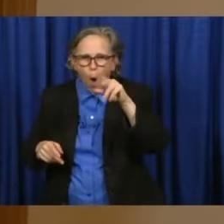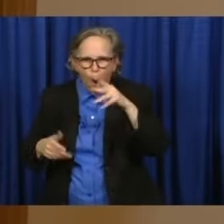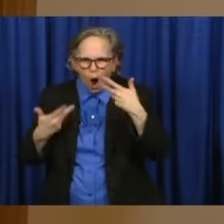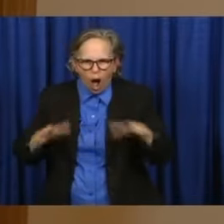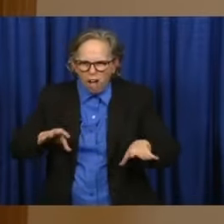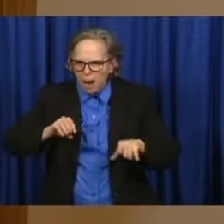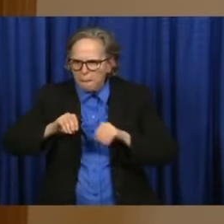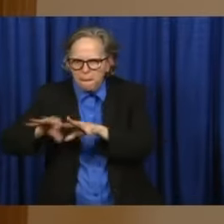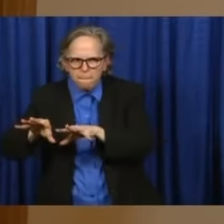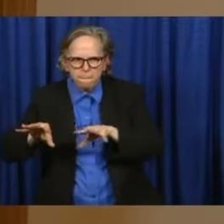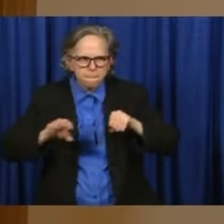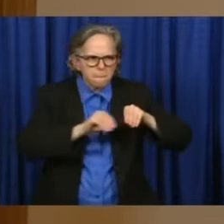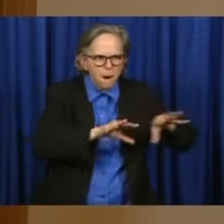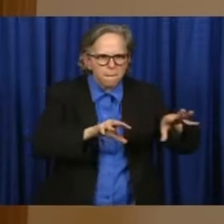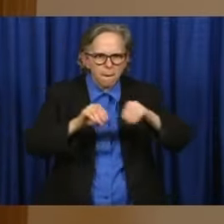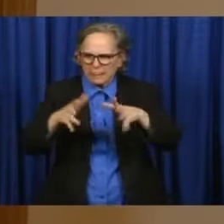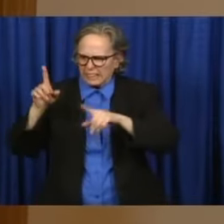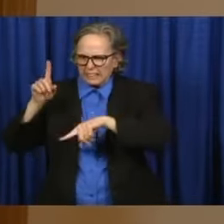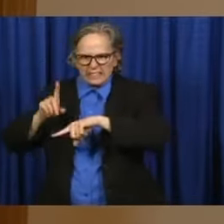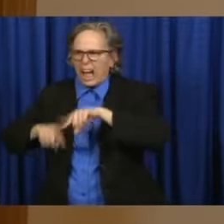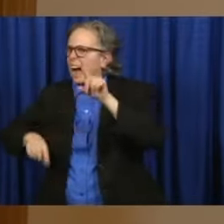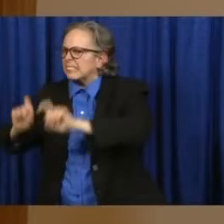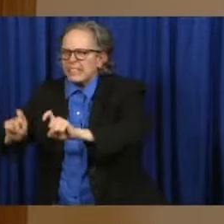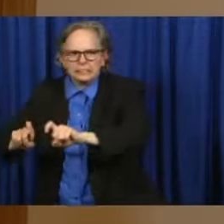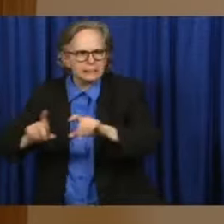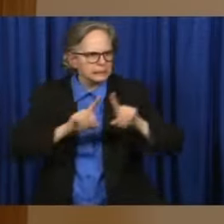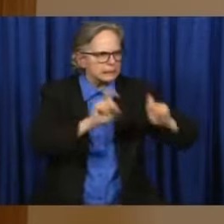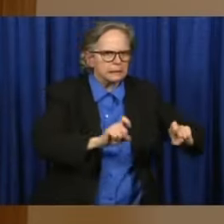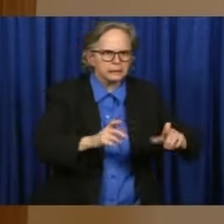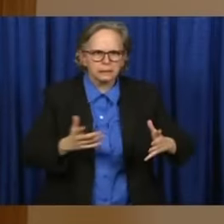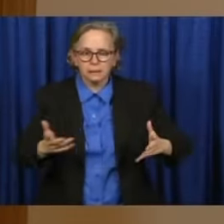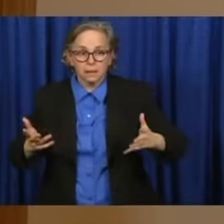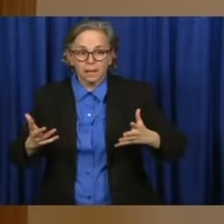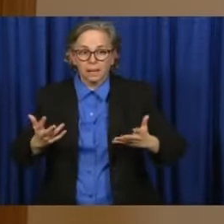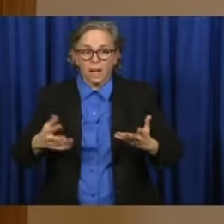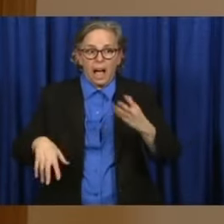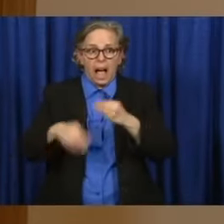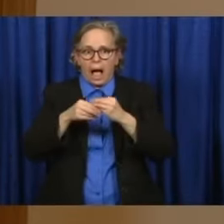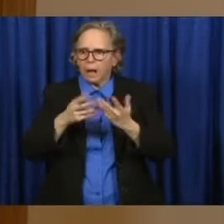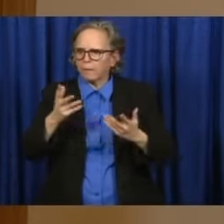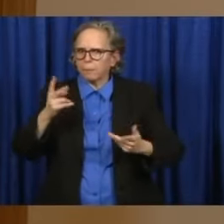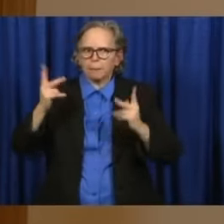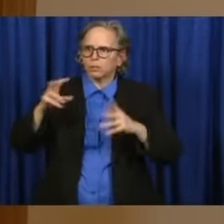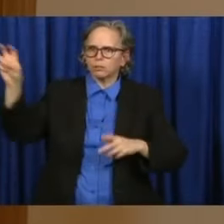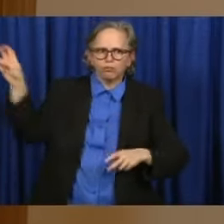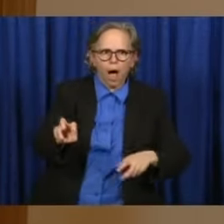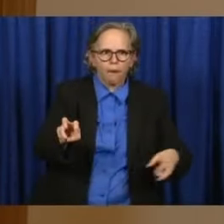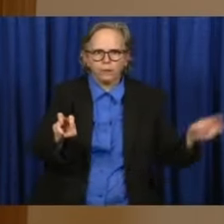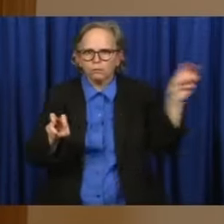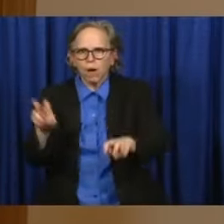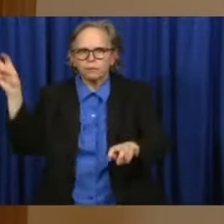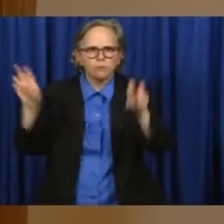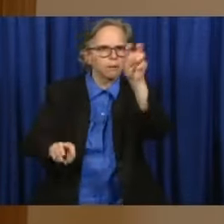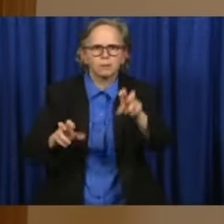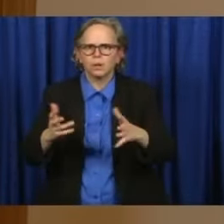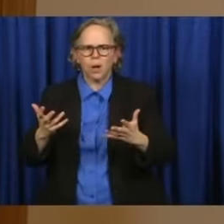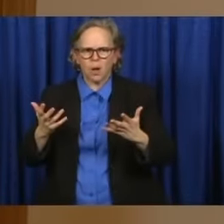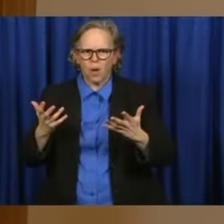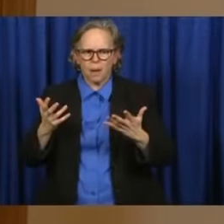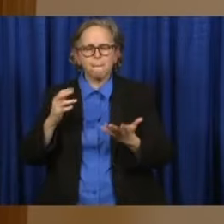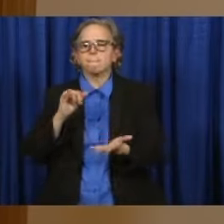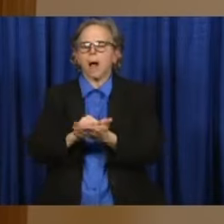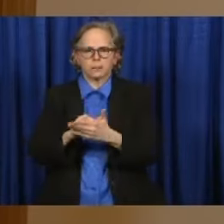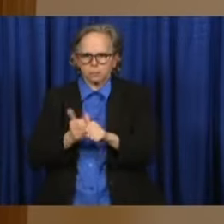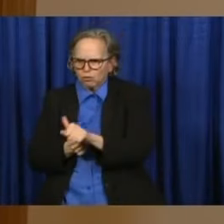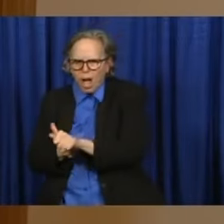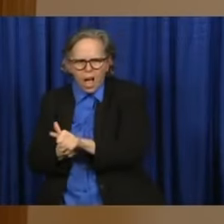community spread, but that with the travel we have and the other aspects I've described before, it was most likely already spreading throughout